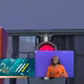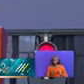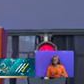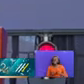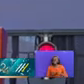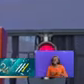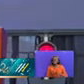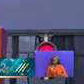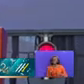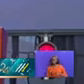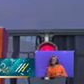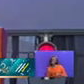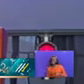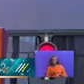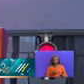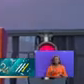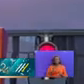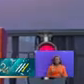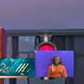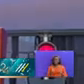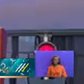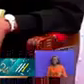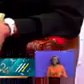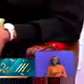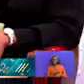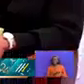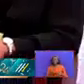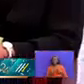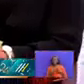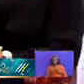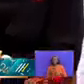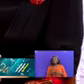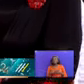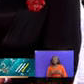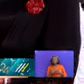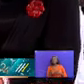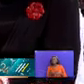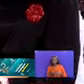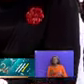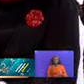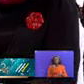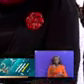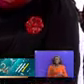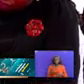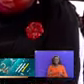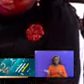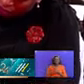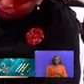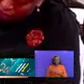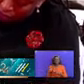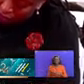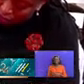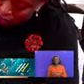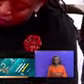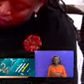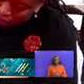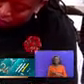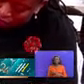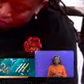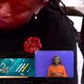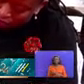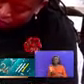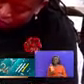by a spiritualist and they have all manner of HS in there it's a whole Center more than